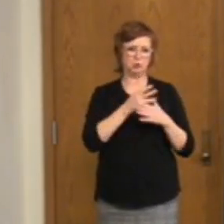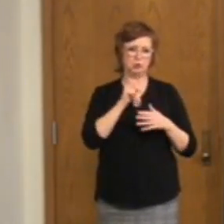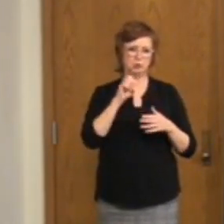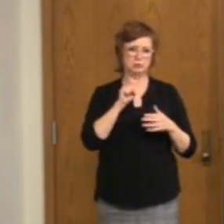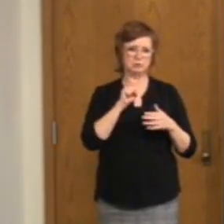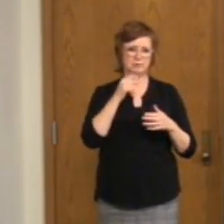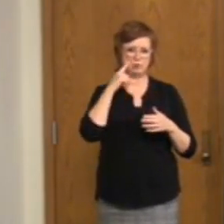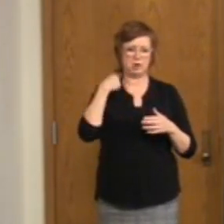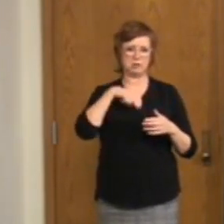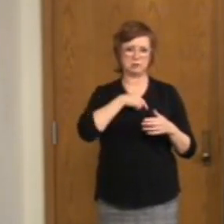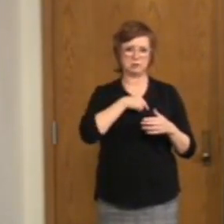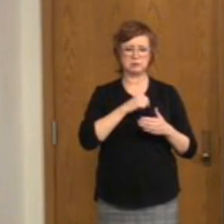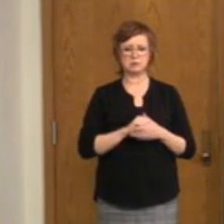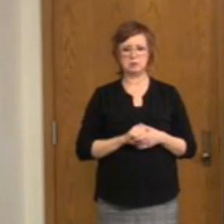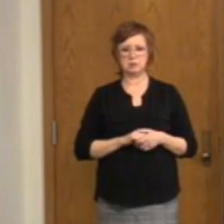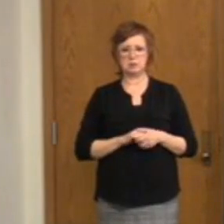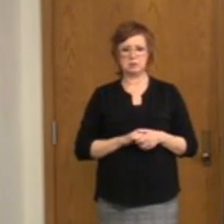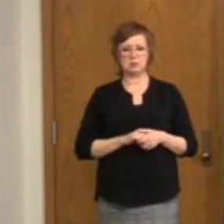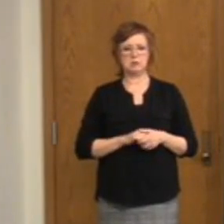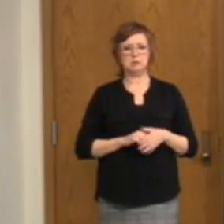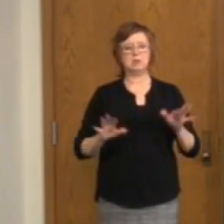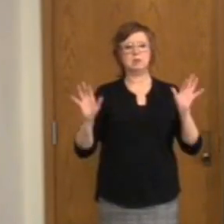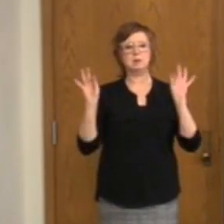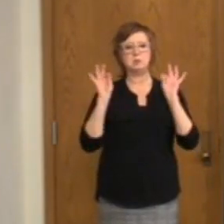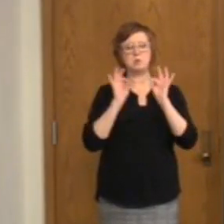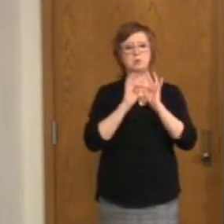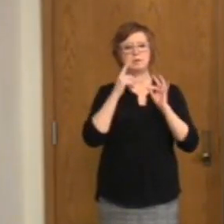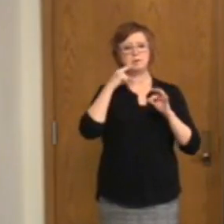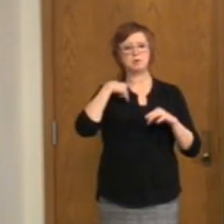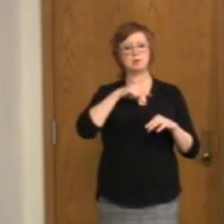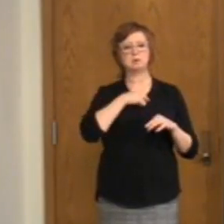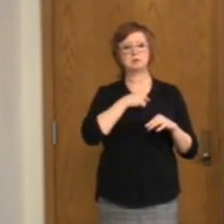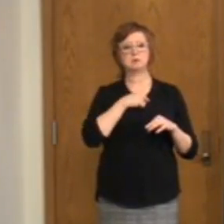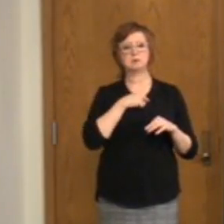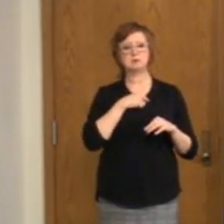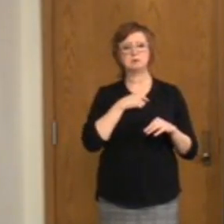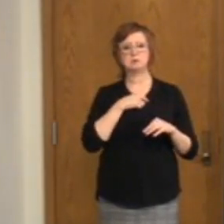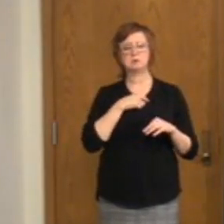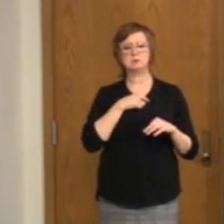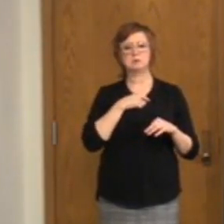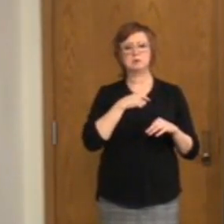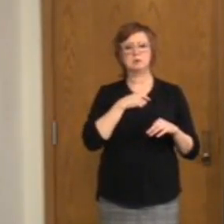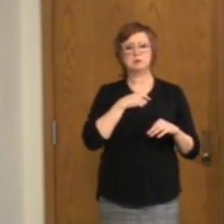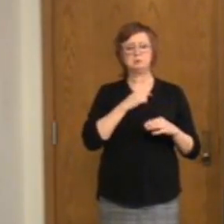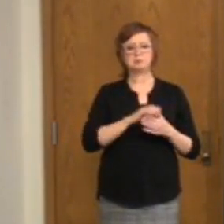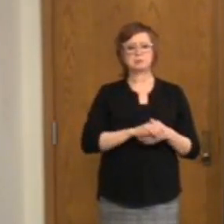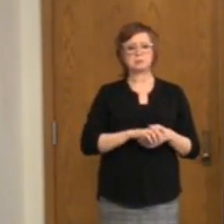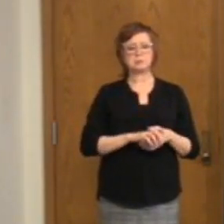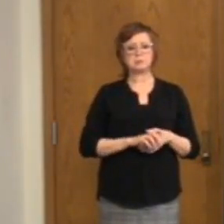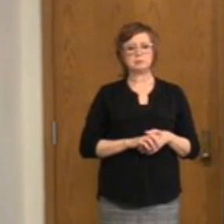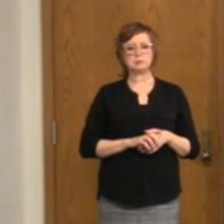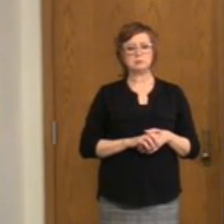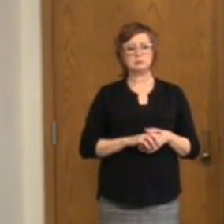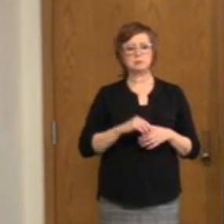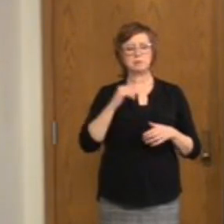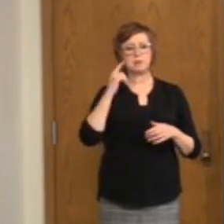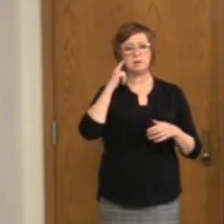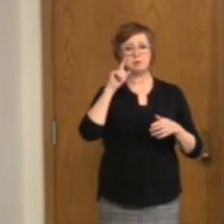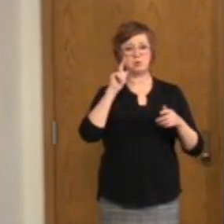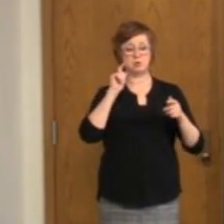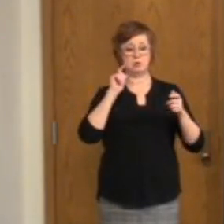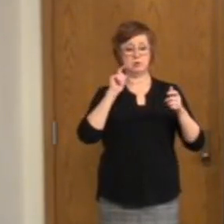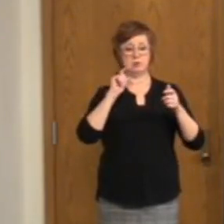to before we have that broad-based access to variants in our communities. That's why we have